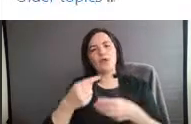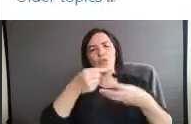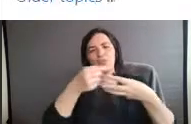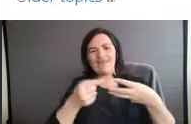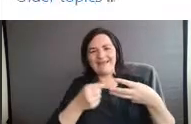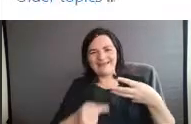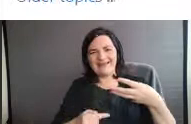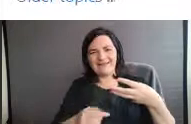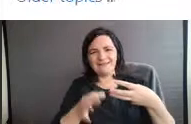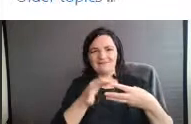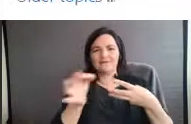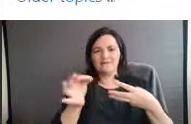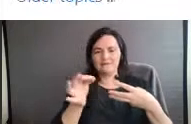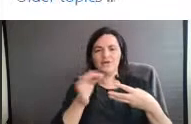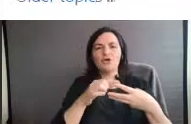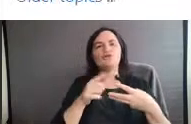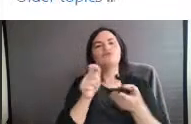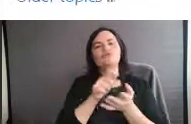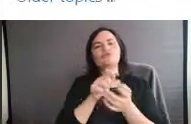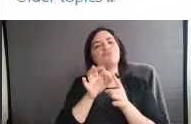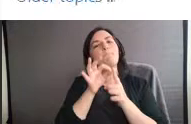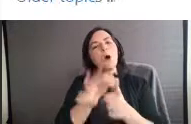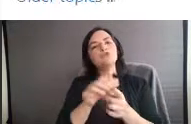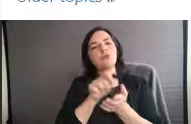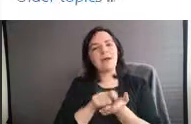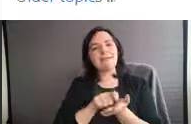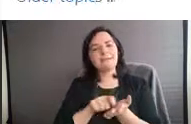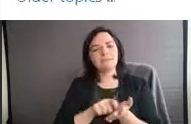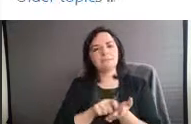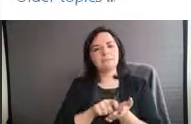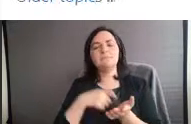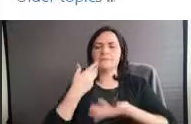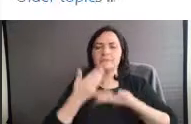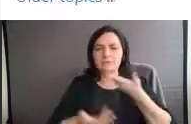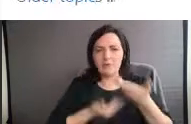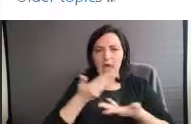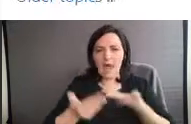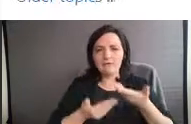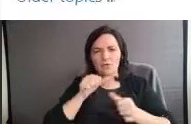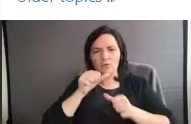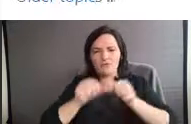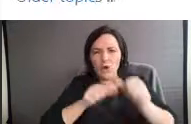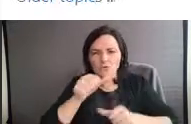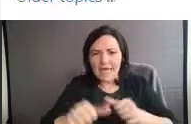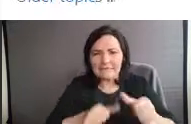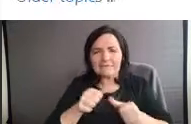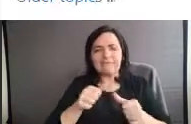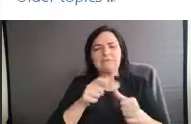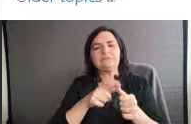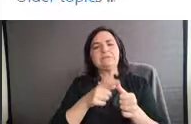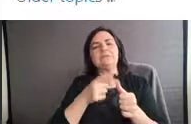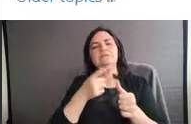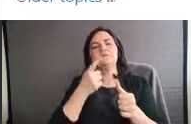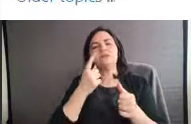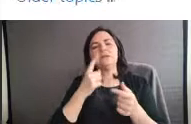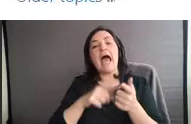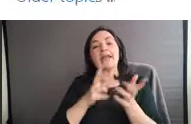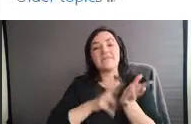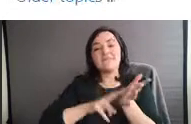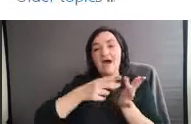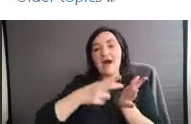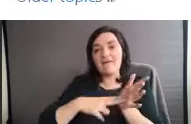around writing a proposal. So I'm going to go through that process and talk about the Viva and make